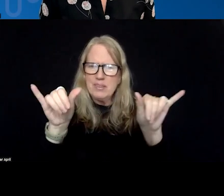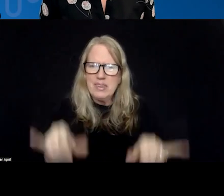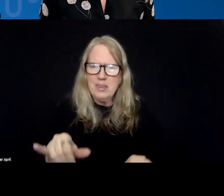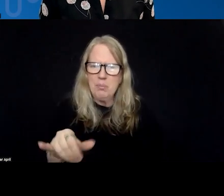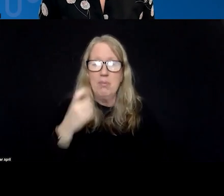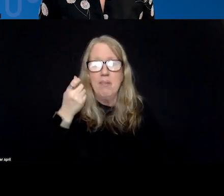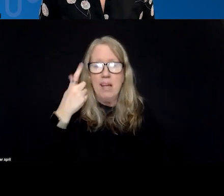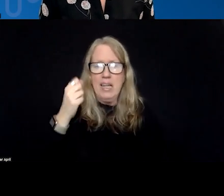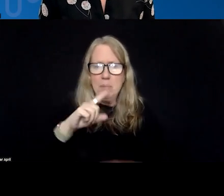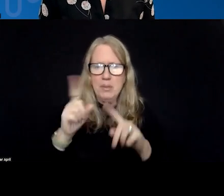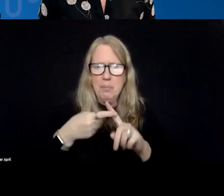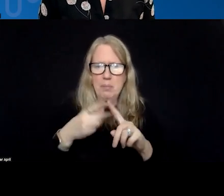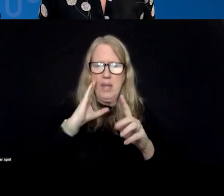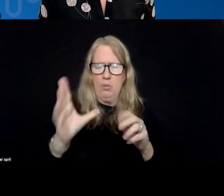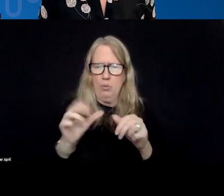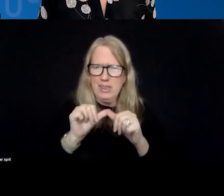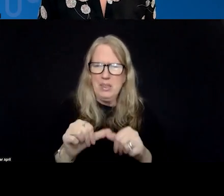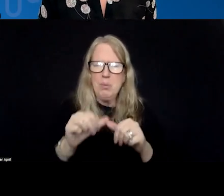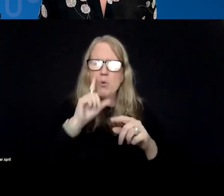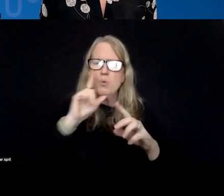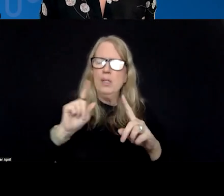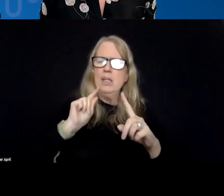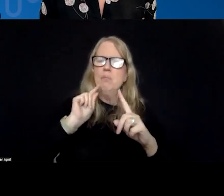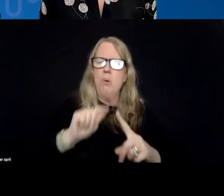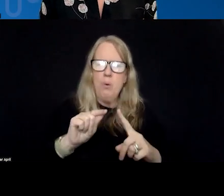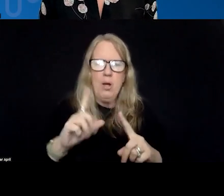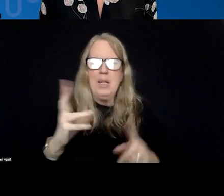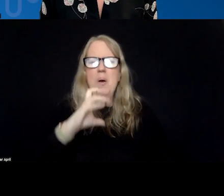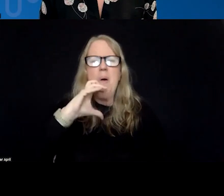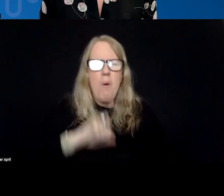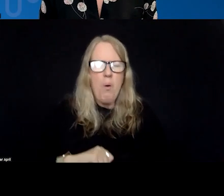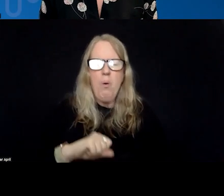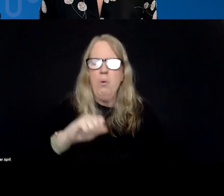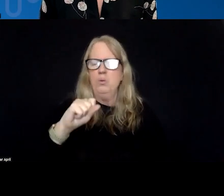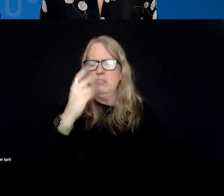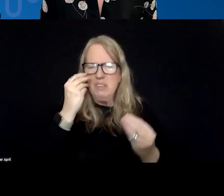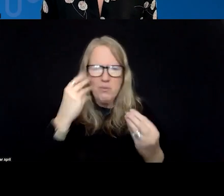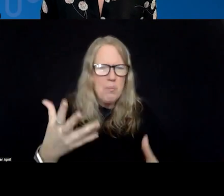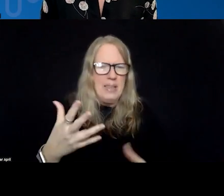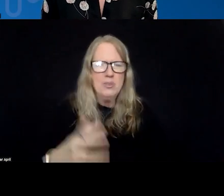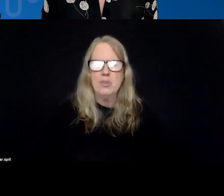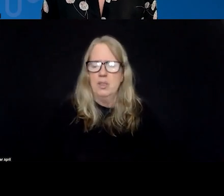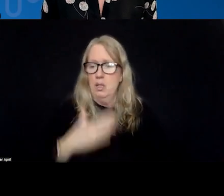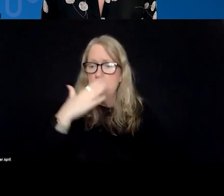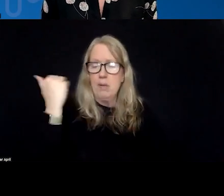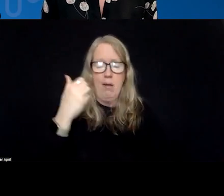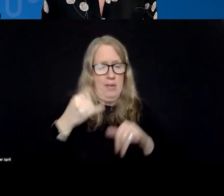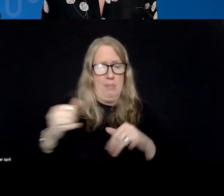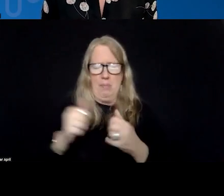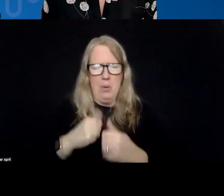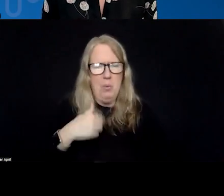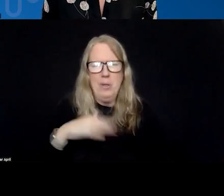while these anachronisms persist, they're really based on old and outdated information, because we know that individuals with intellectual and